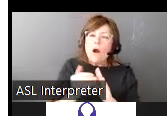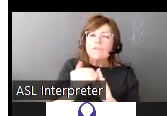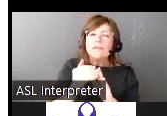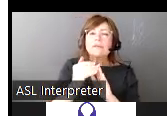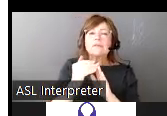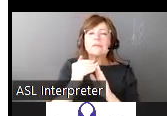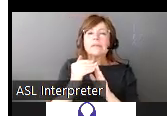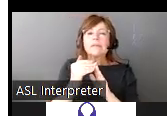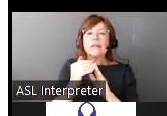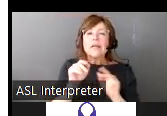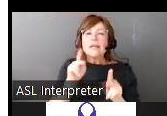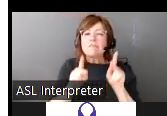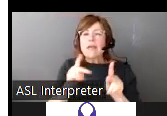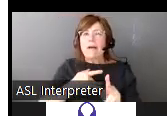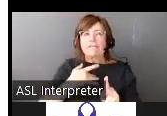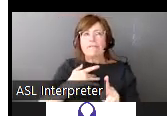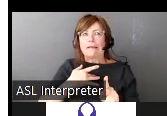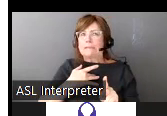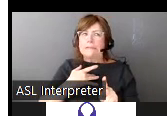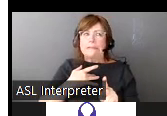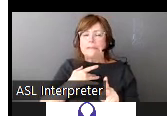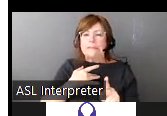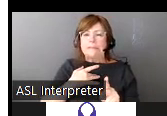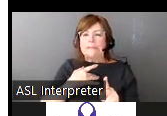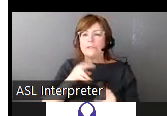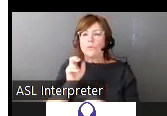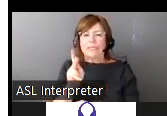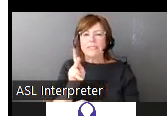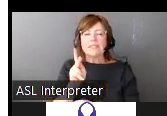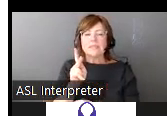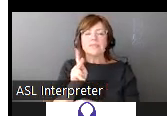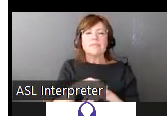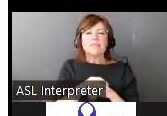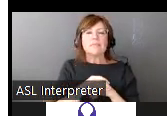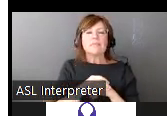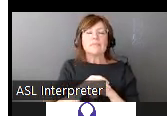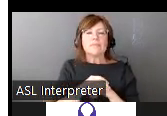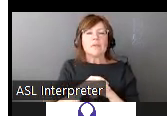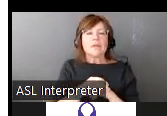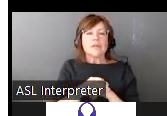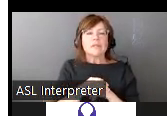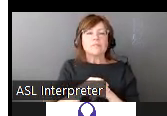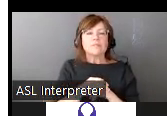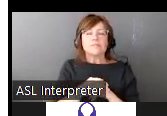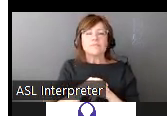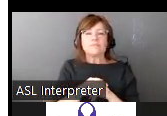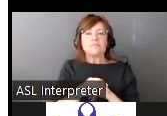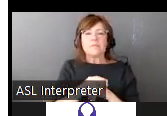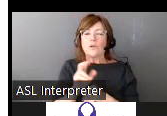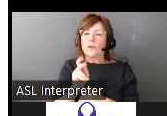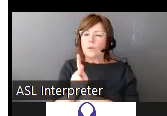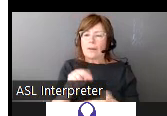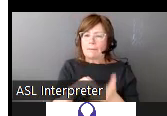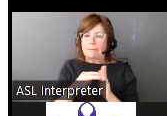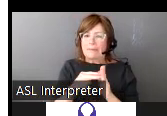participants perceive these risk factors are, and whether they lead to elder abuse in their community.